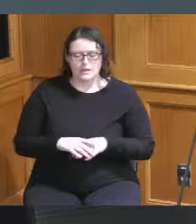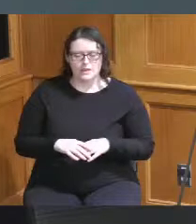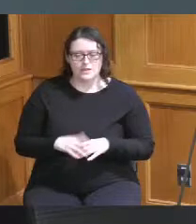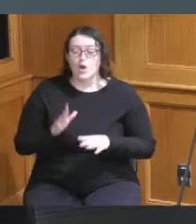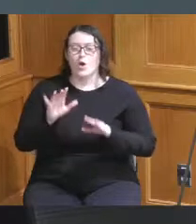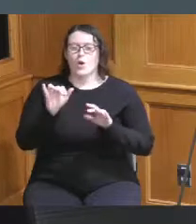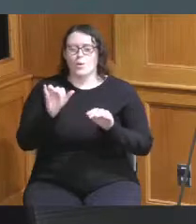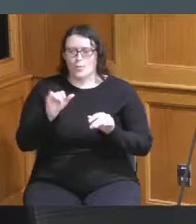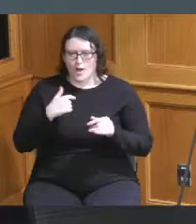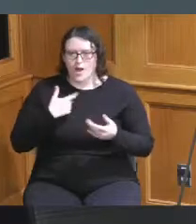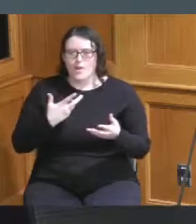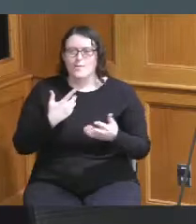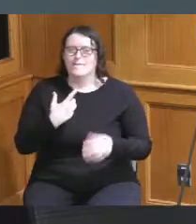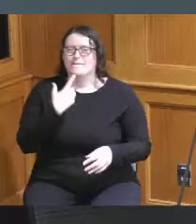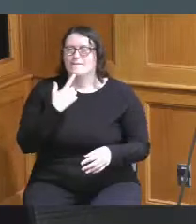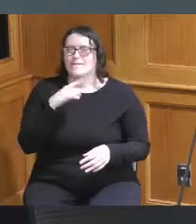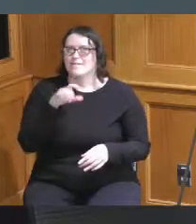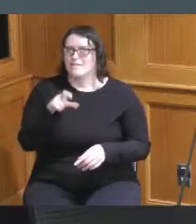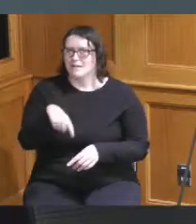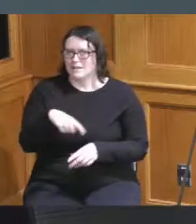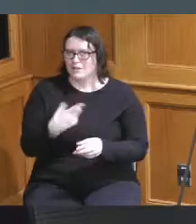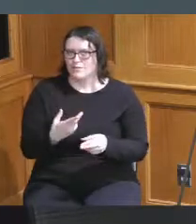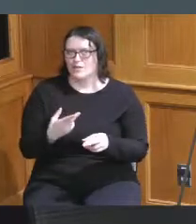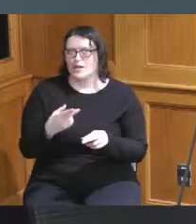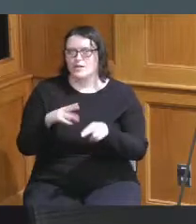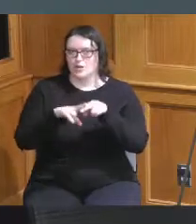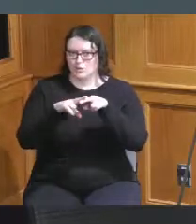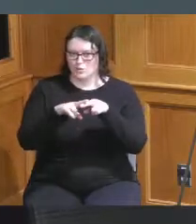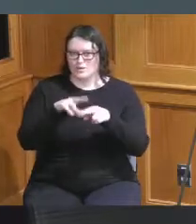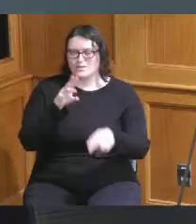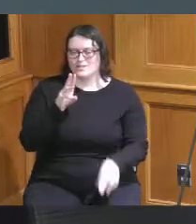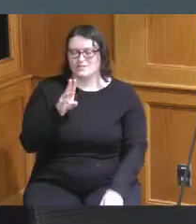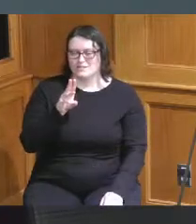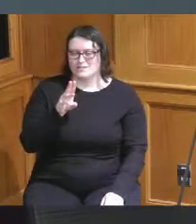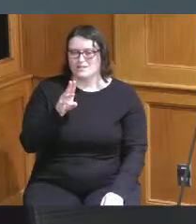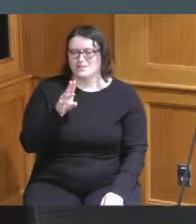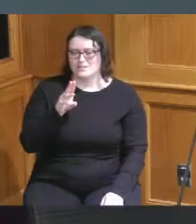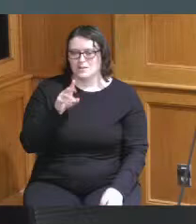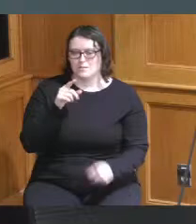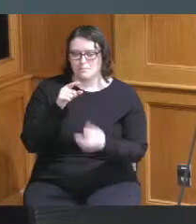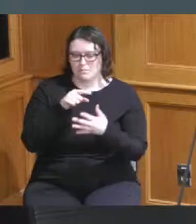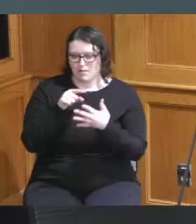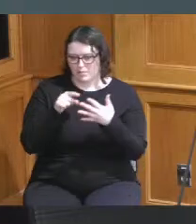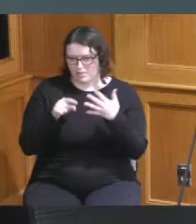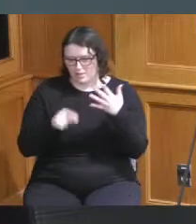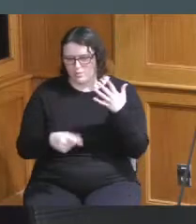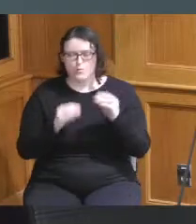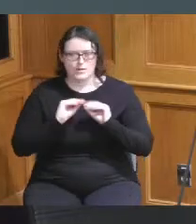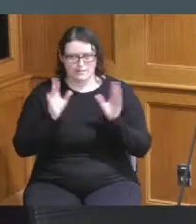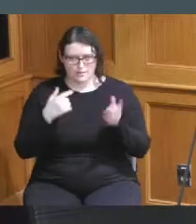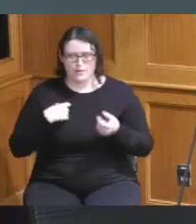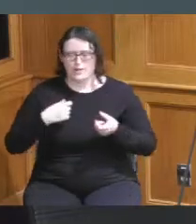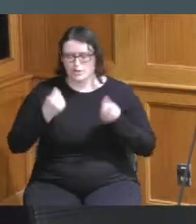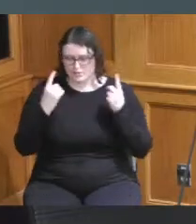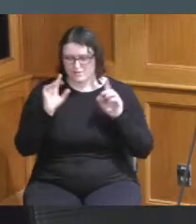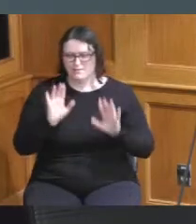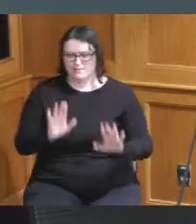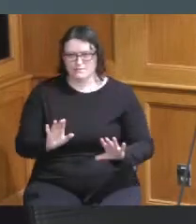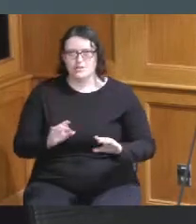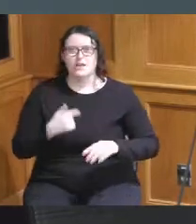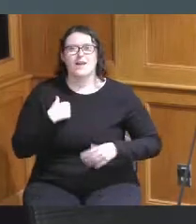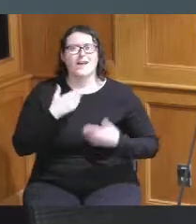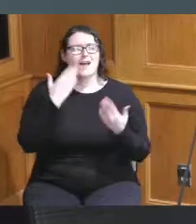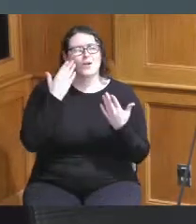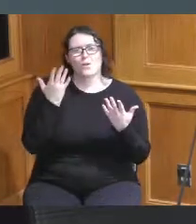I wanted to say that the need for the rate increase, those 6 points that were mentioned are very clear, I understand those, but I don't know what